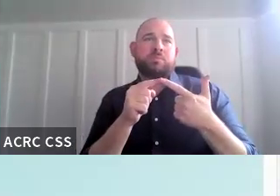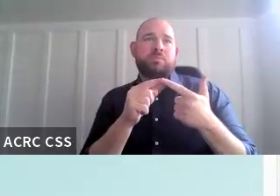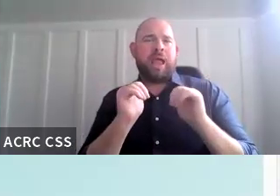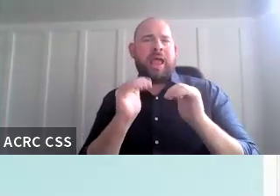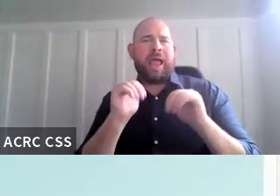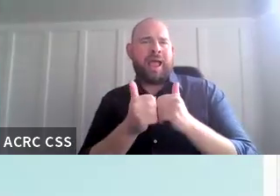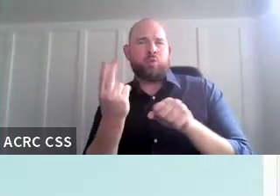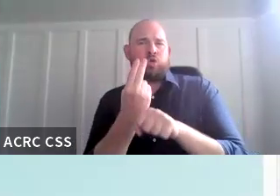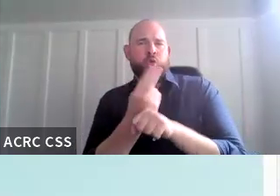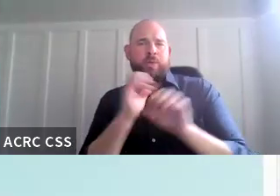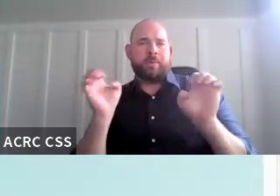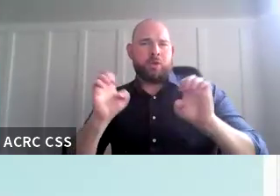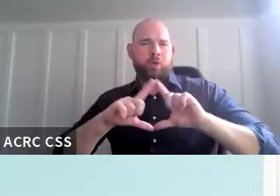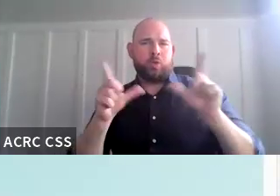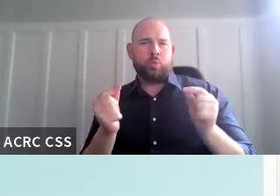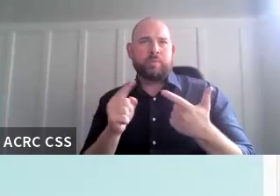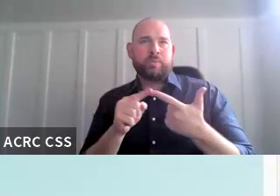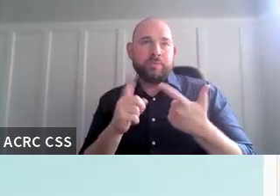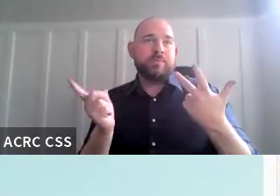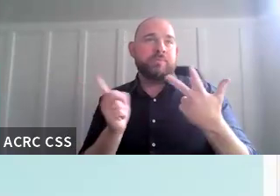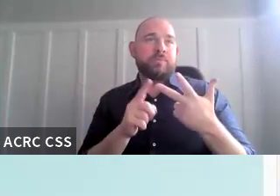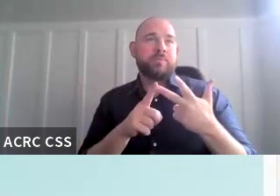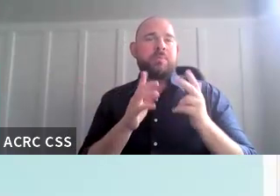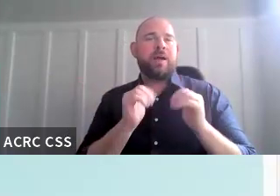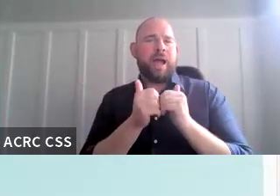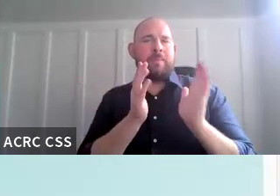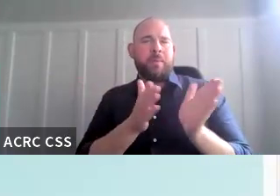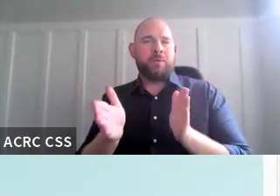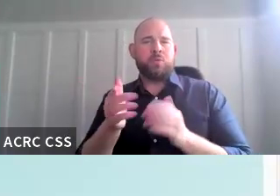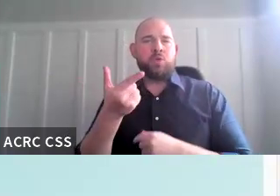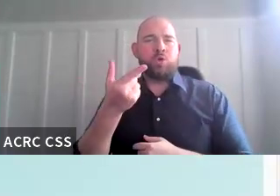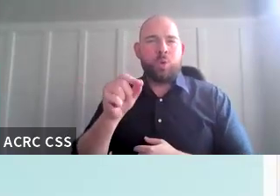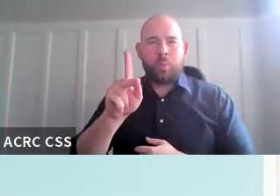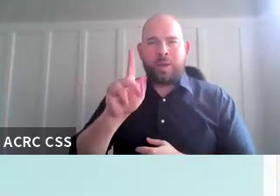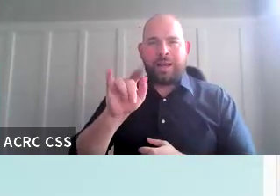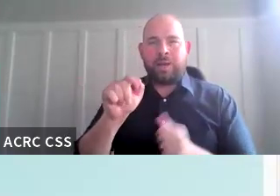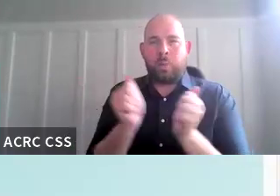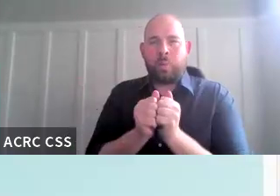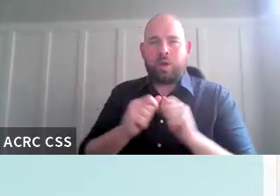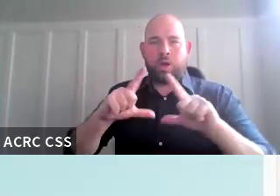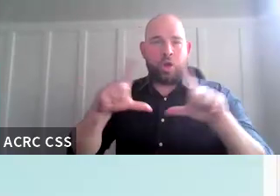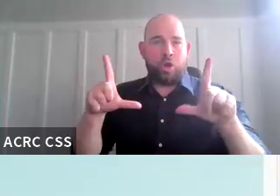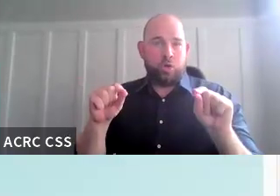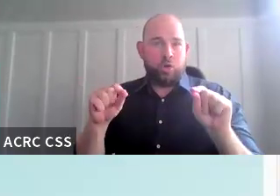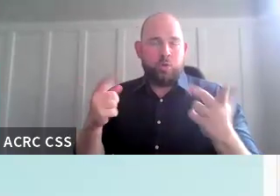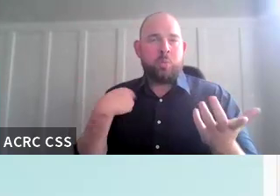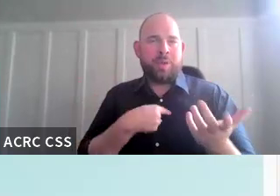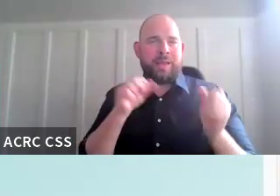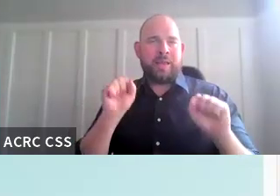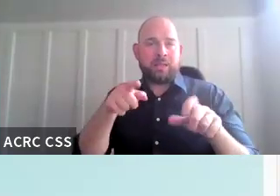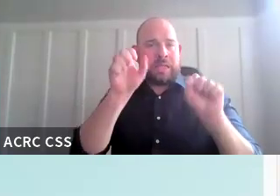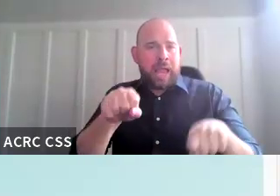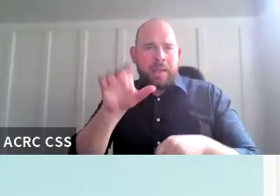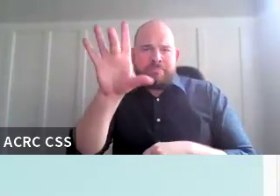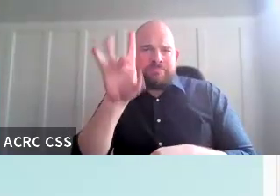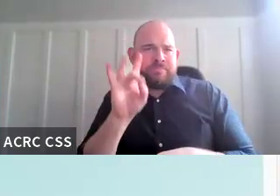to fill out the communication card, how to use an emergency card, how to prepare a go